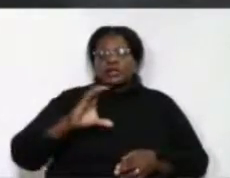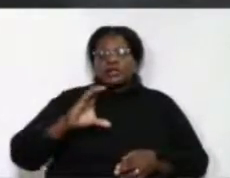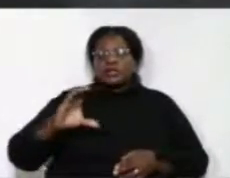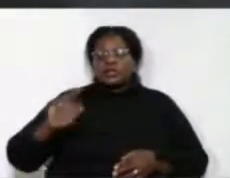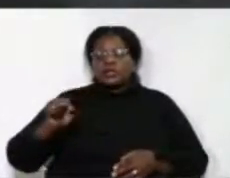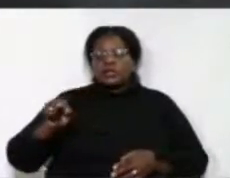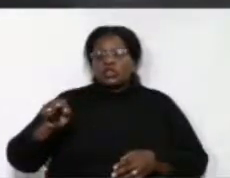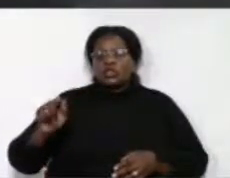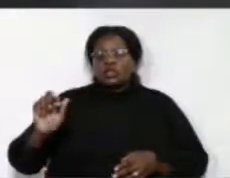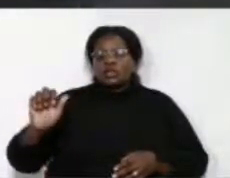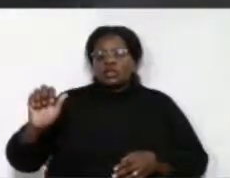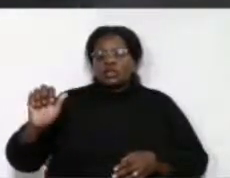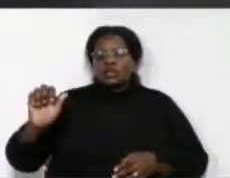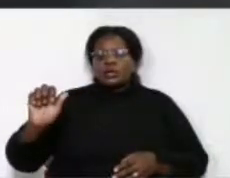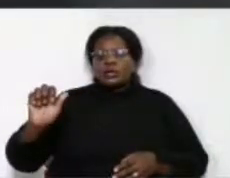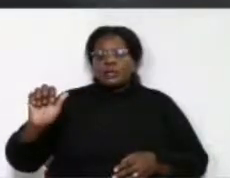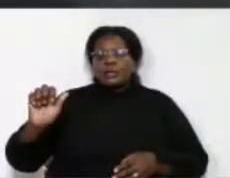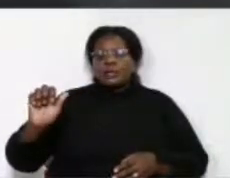nyc.org.na. I repeat,